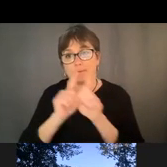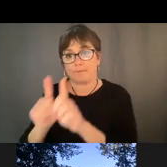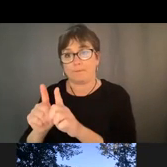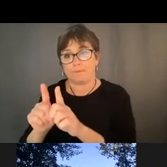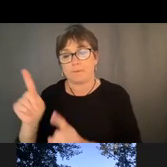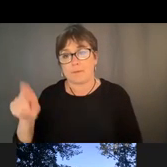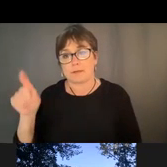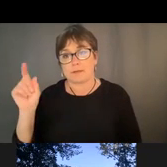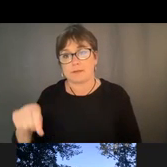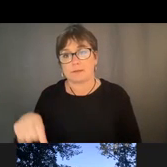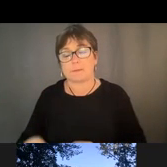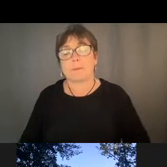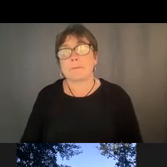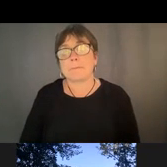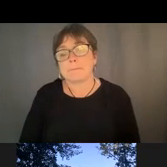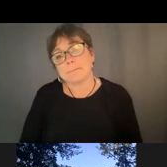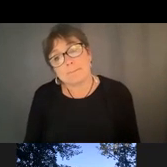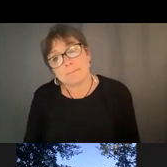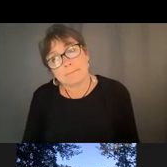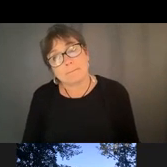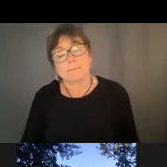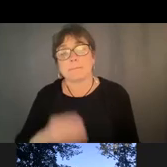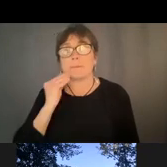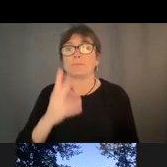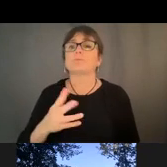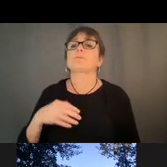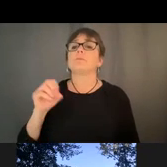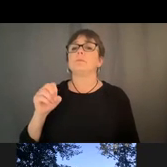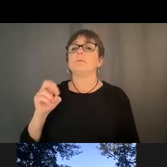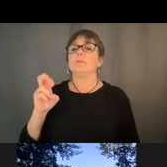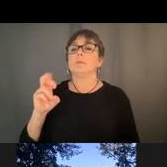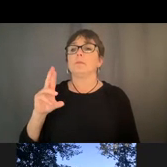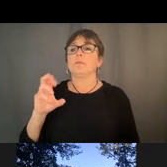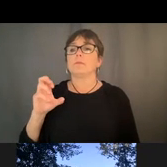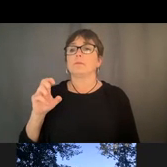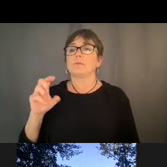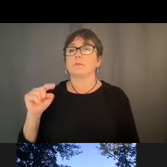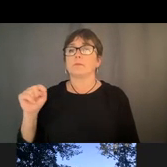Well, and just so people know, when we're talking about